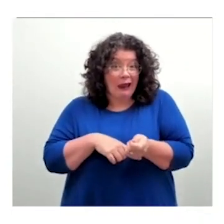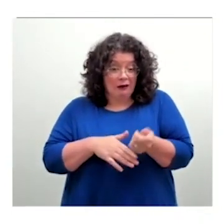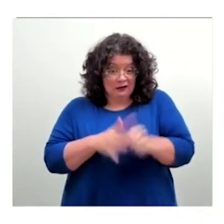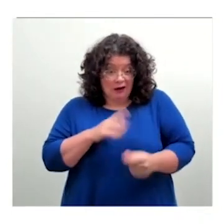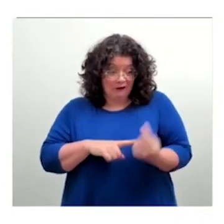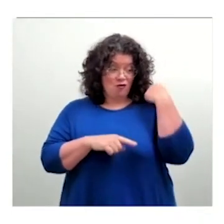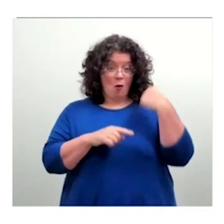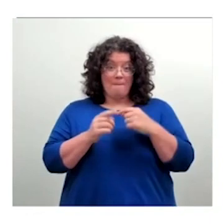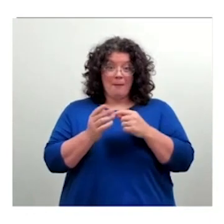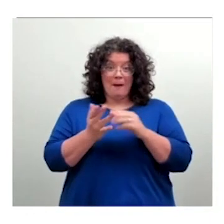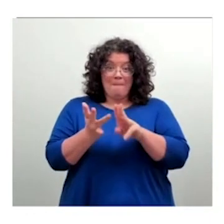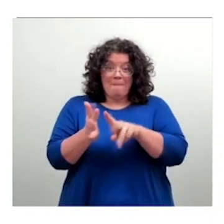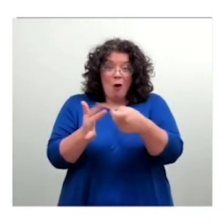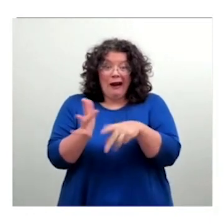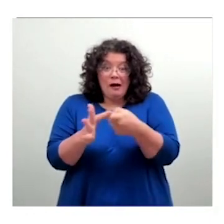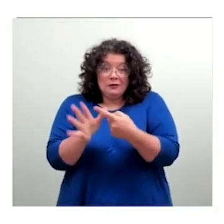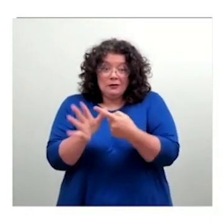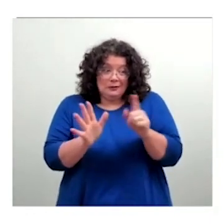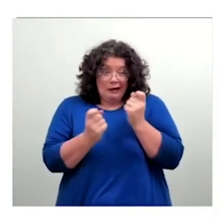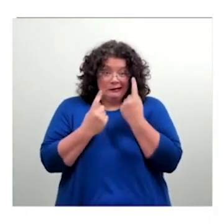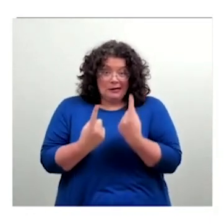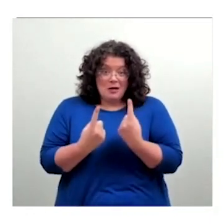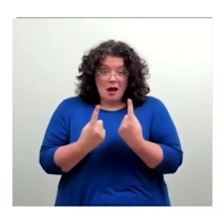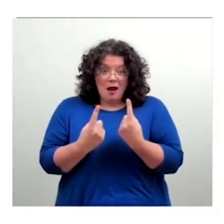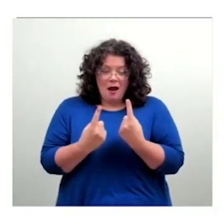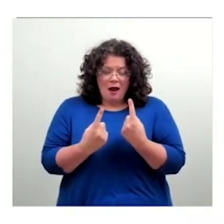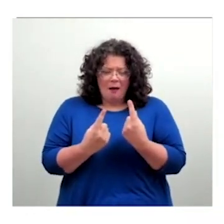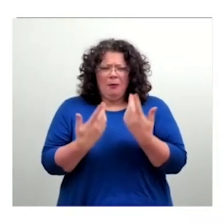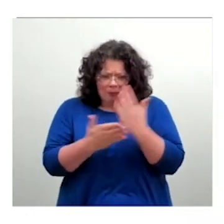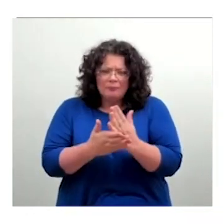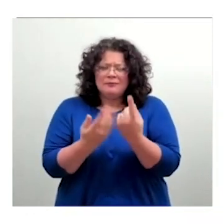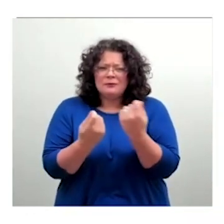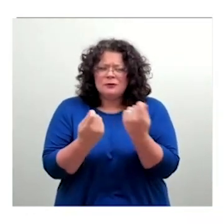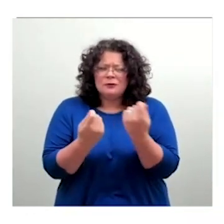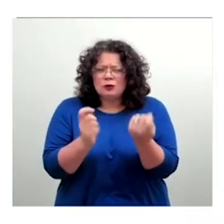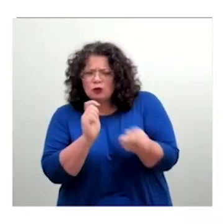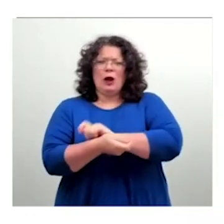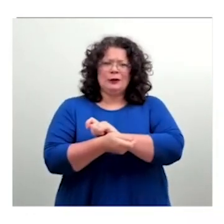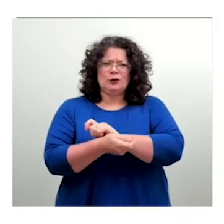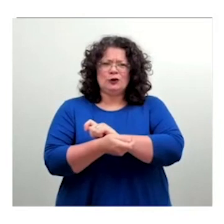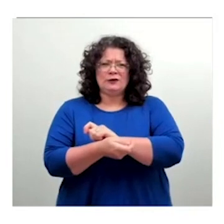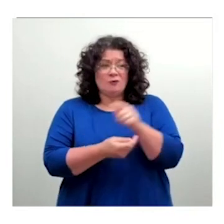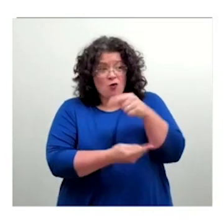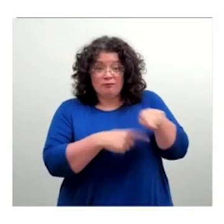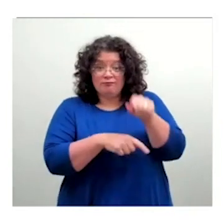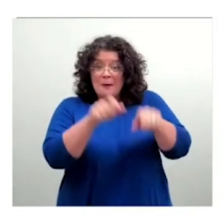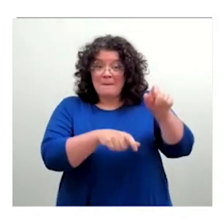a supplier that people are familiar with, but also use it to help support the RNIB in continuing the great work they do as well.